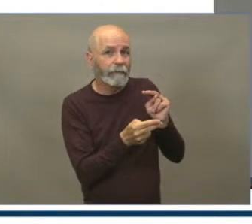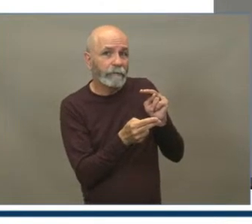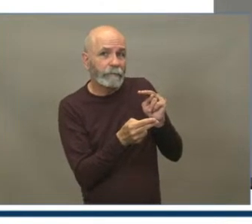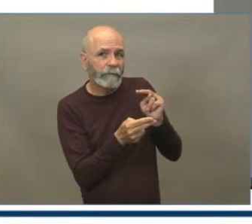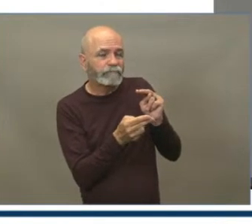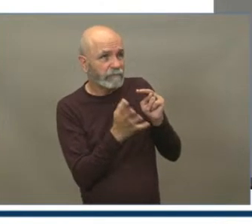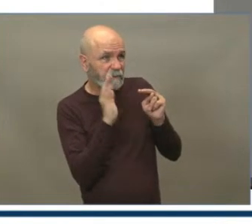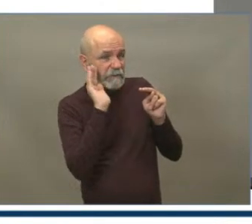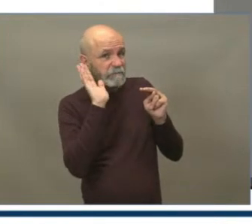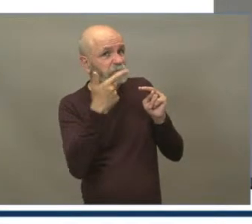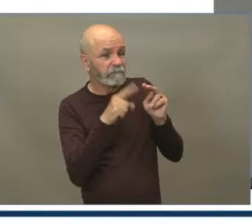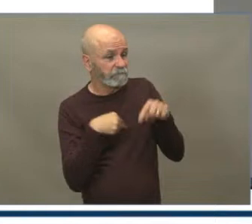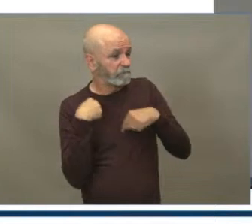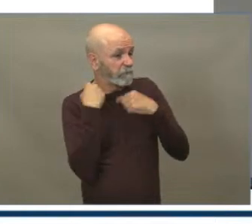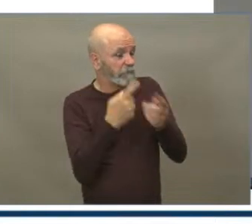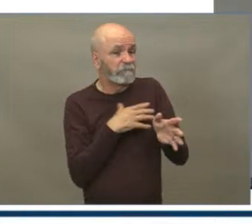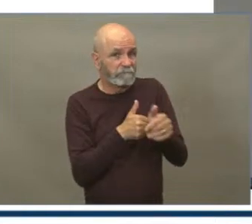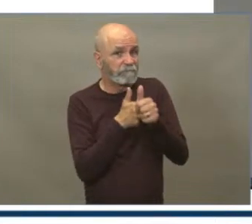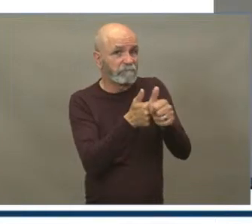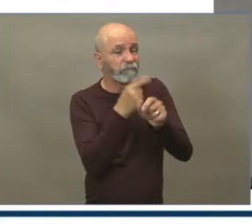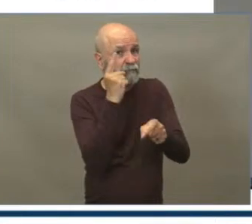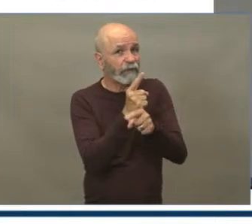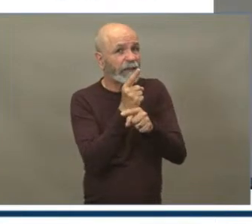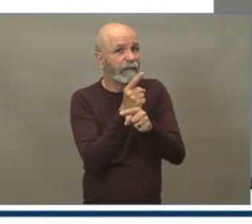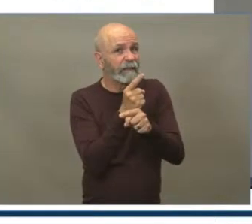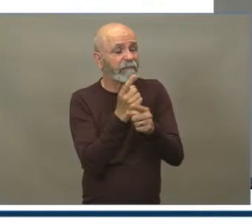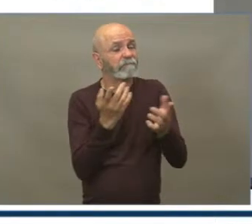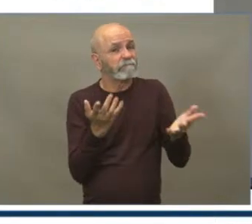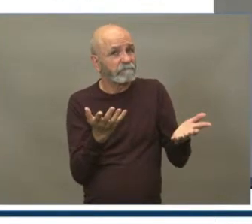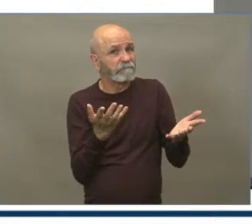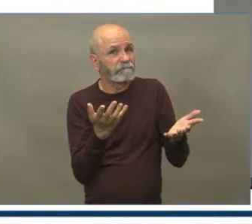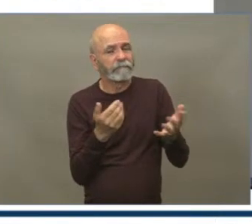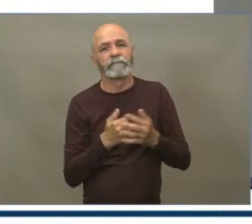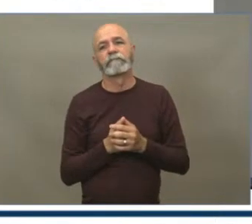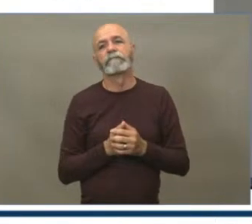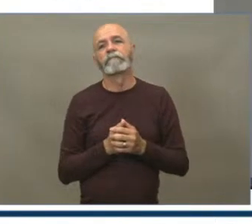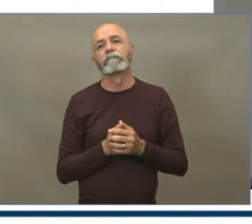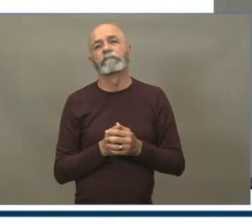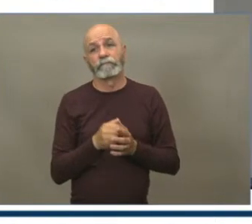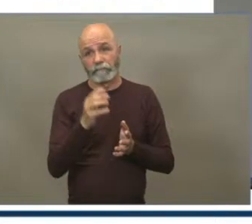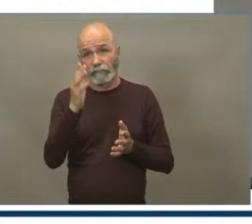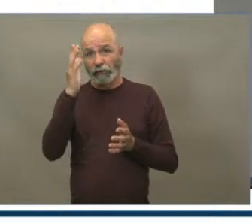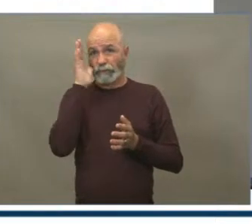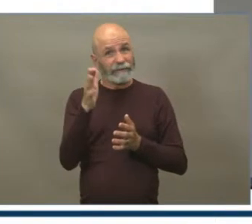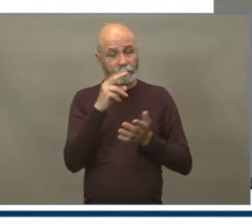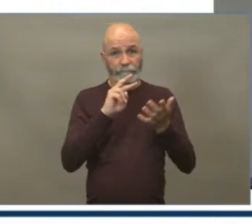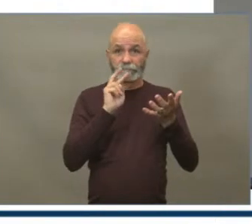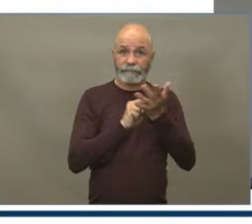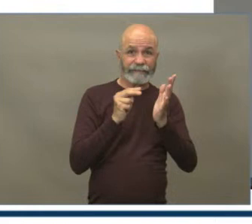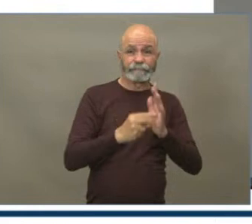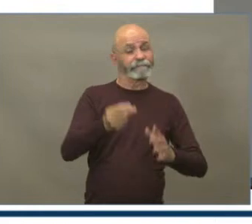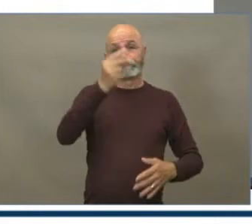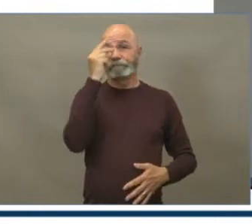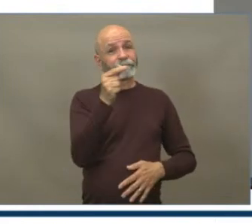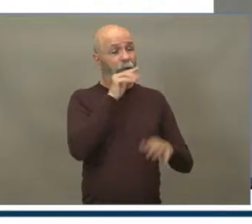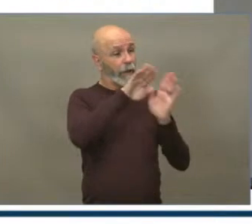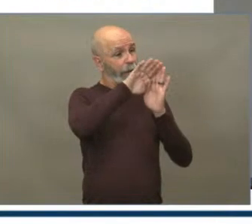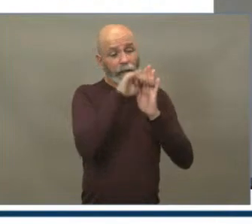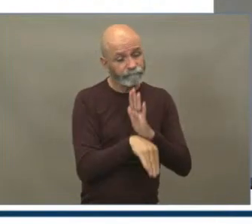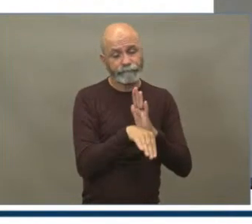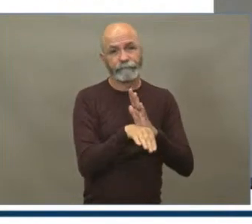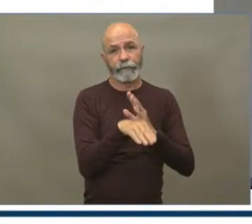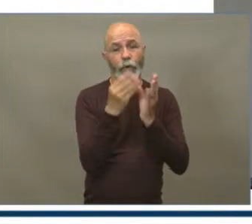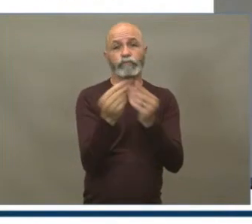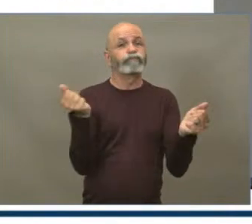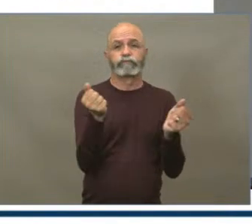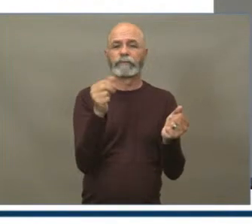but I'm fully aware that you don't turn this around overnight, and so we have a number of weeks, as we said on Friday, the month of